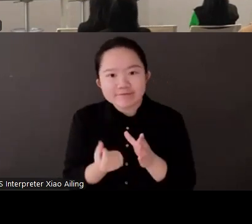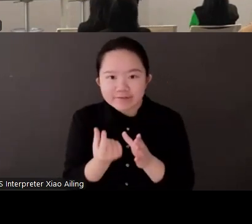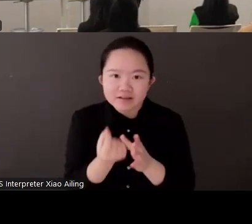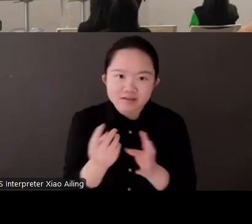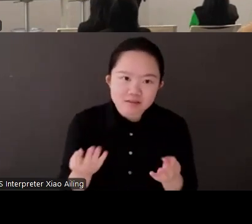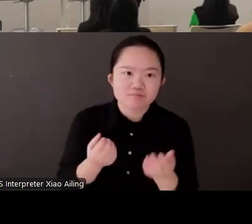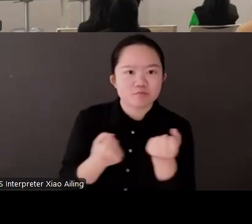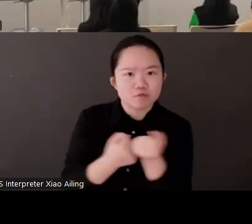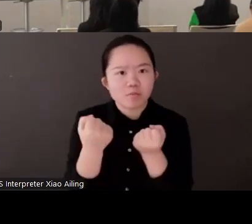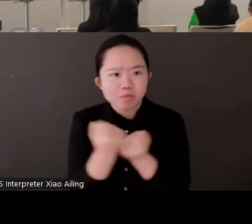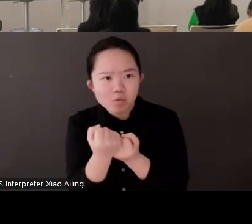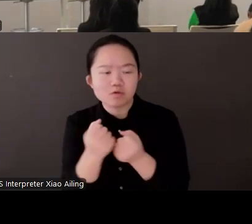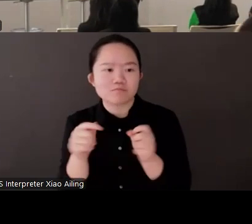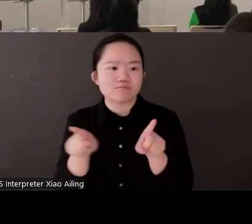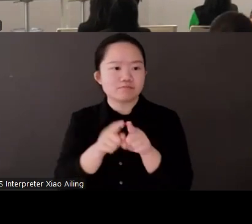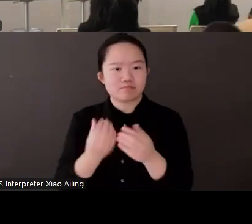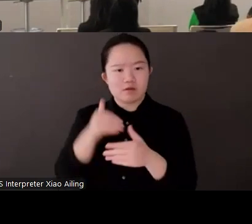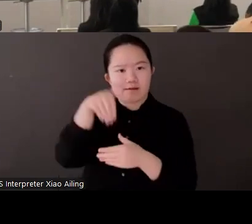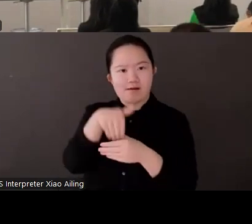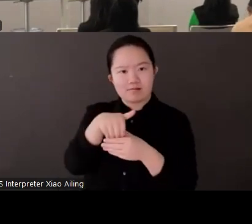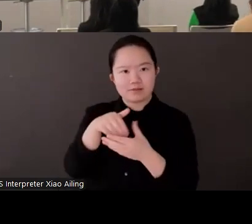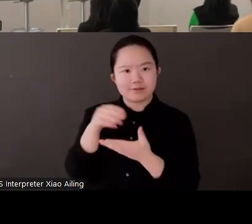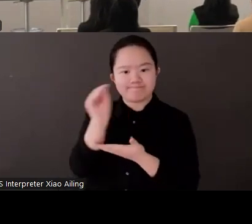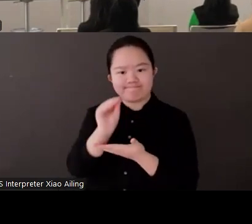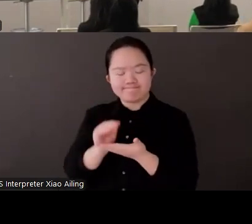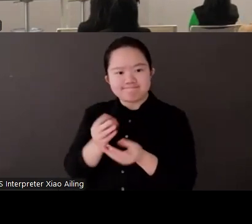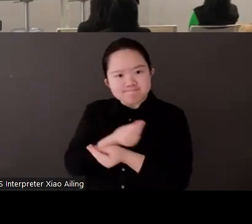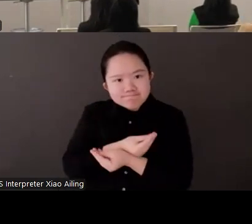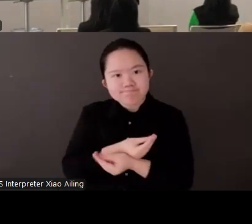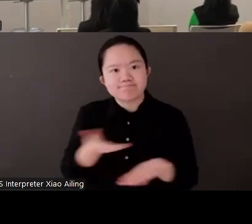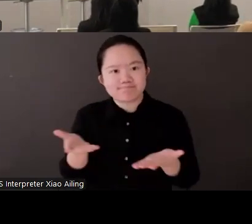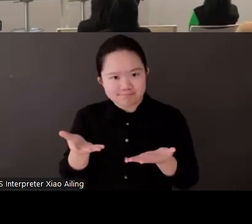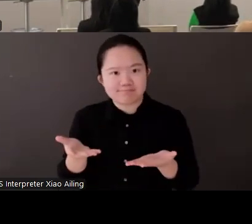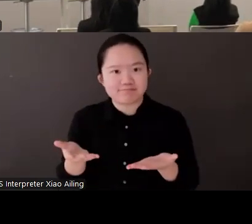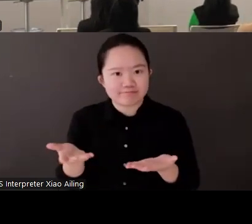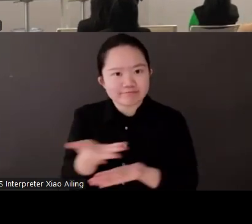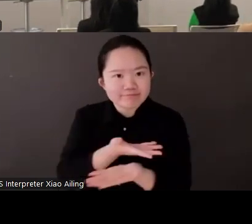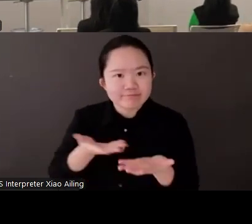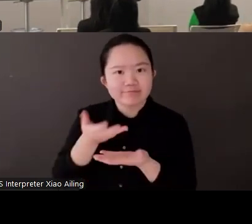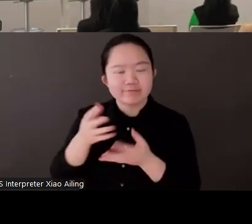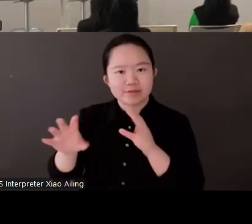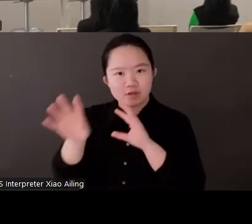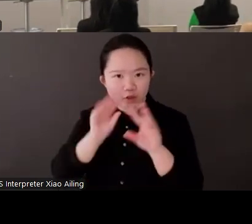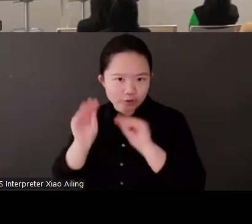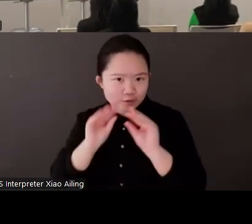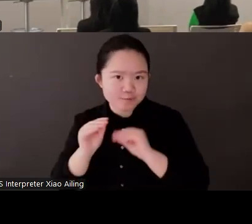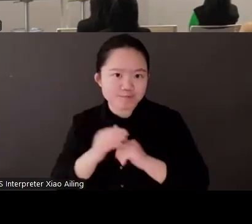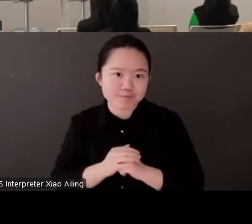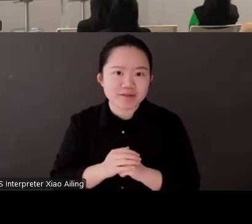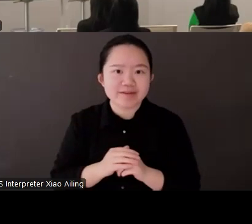And we have all different sectors. So we are from public sector, private sector, banking sector,